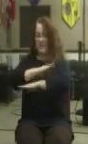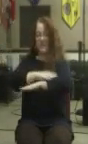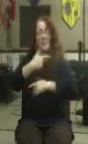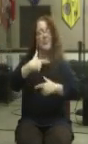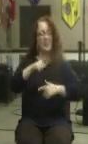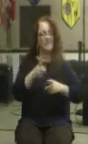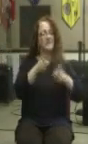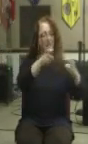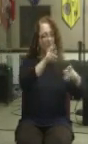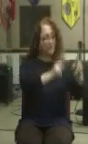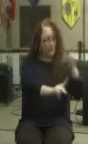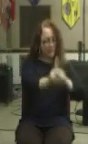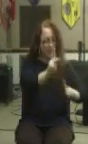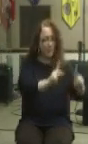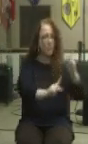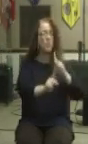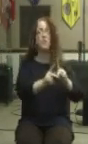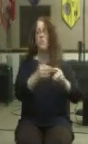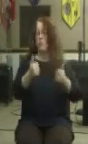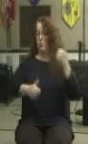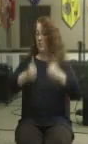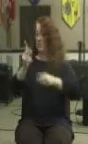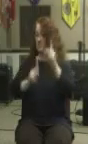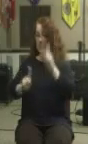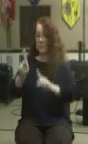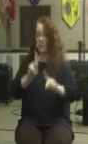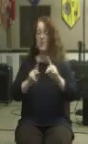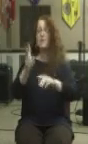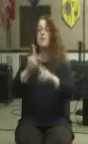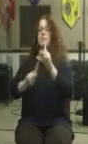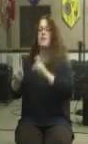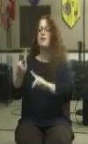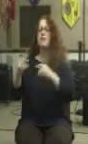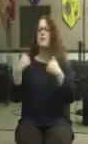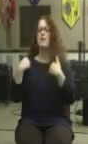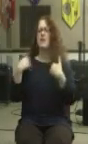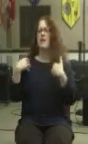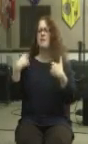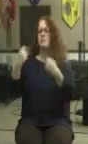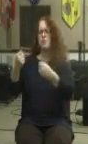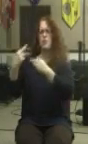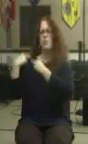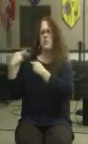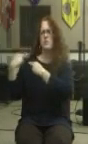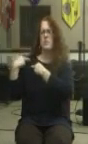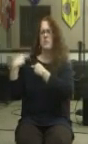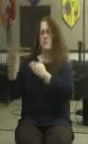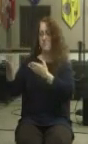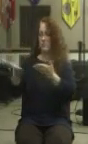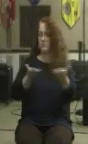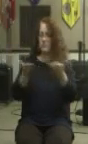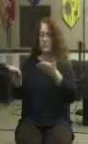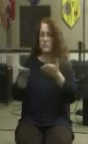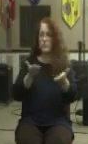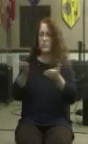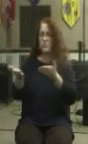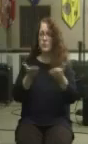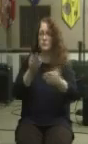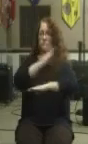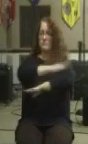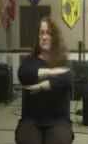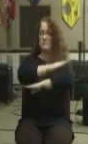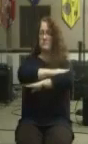tables. Let's give it to people. Which people? The people had a strong responsibility just to